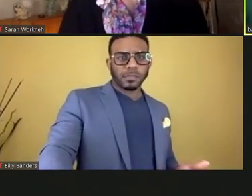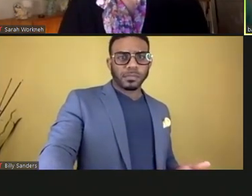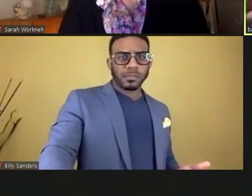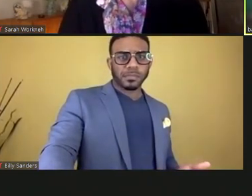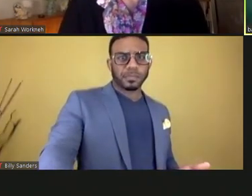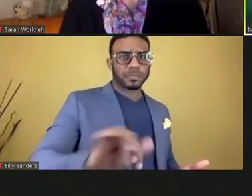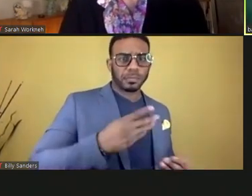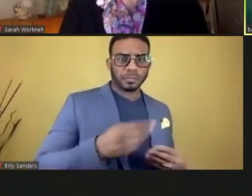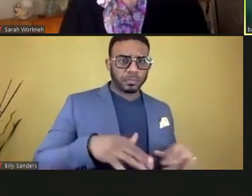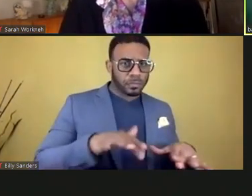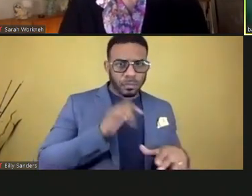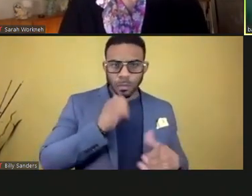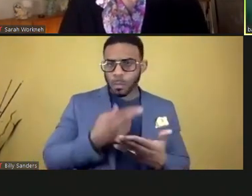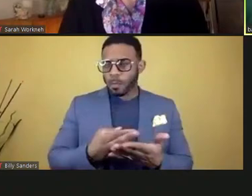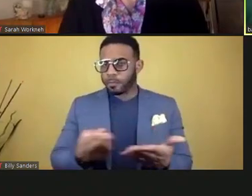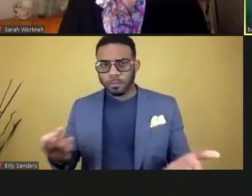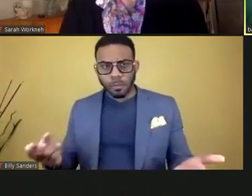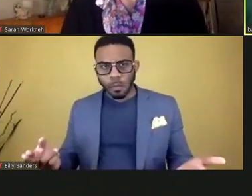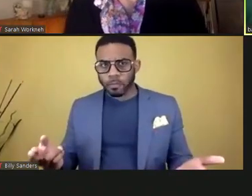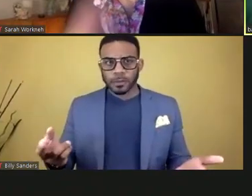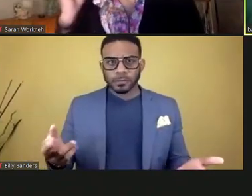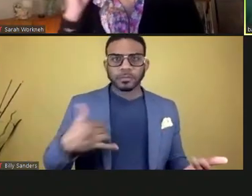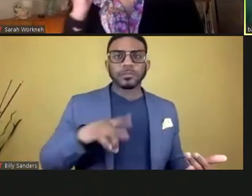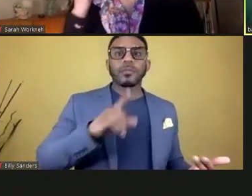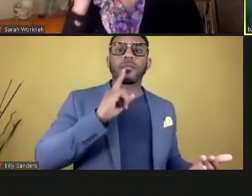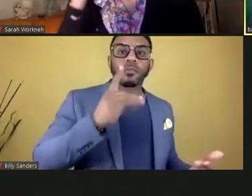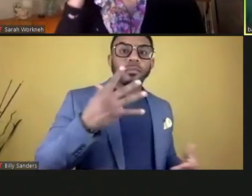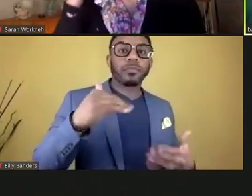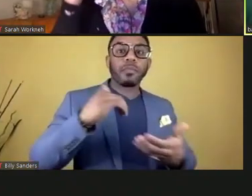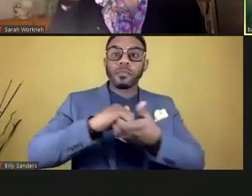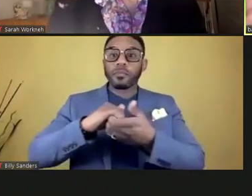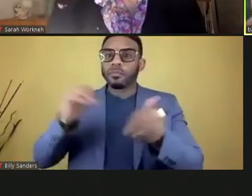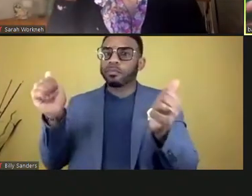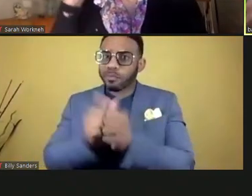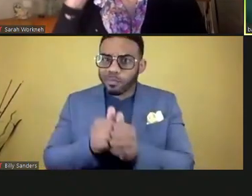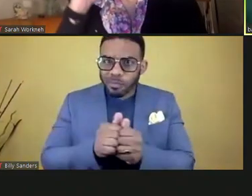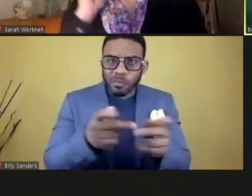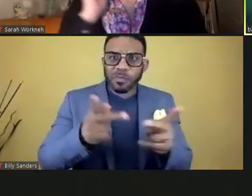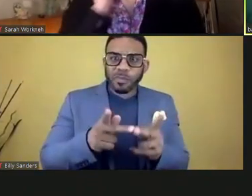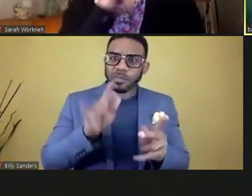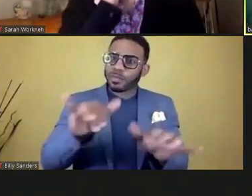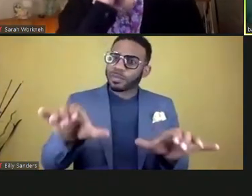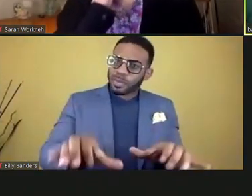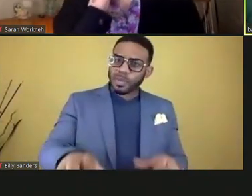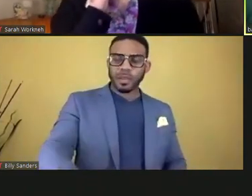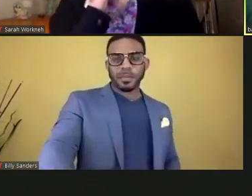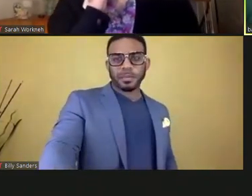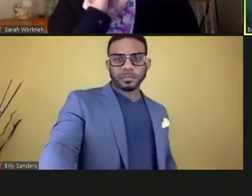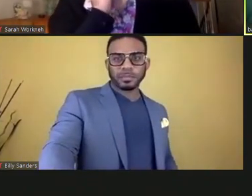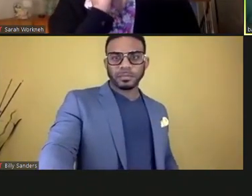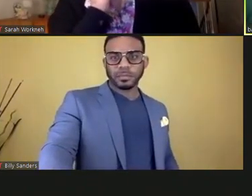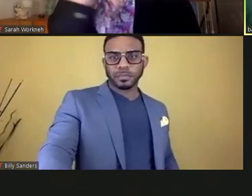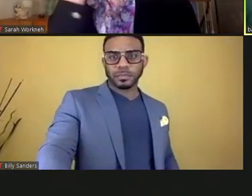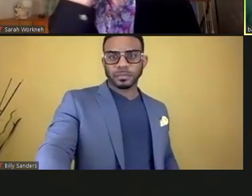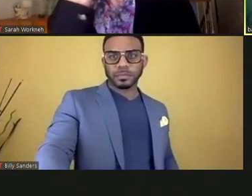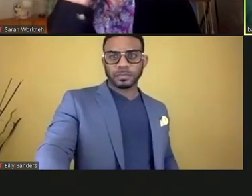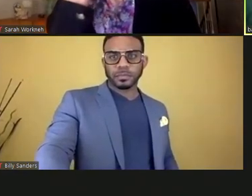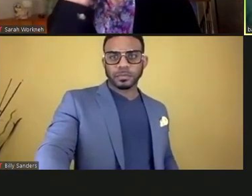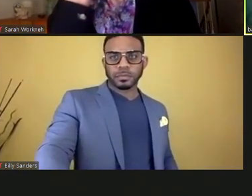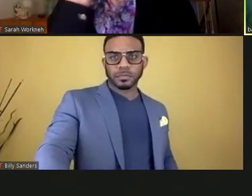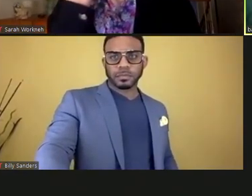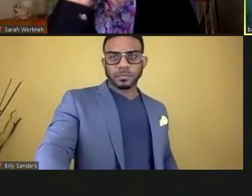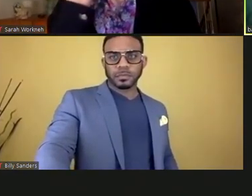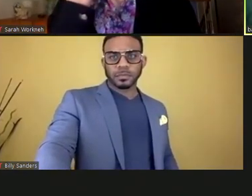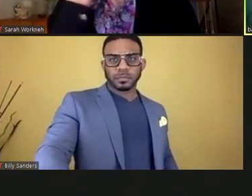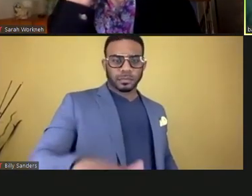we don't have the resources. We are partnering with a place that does. Feeling the tension